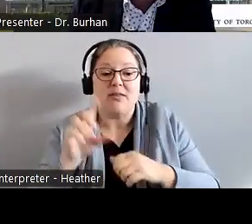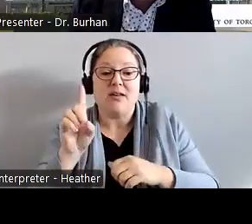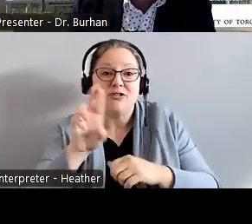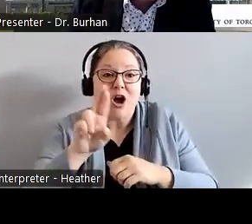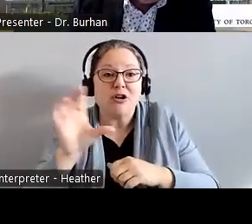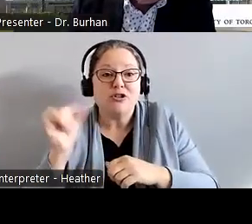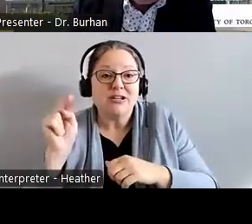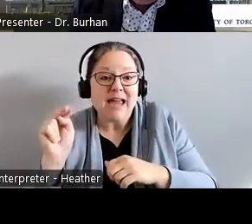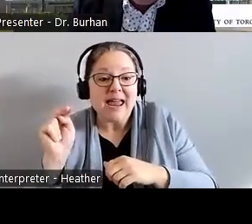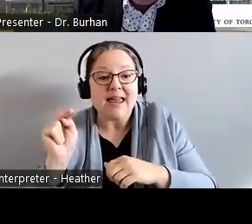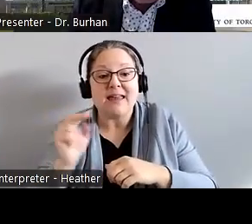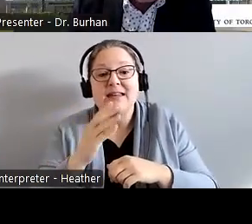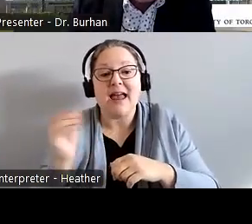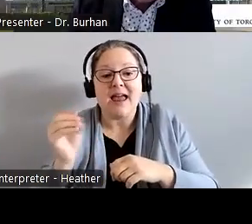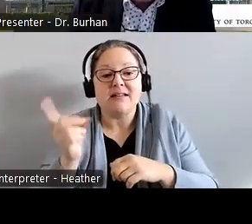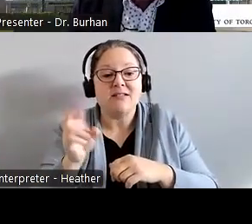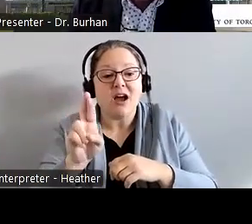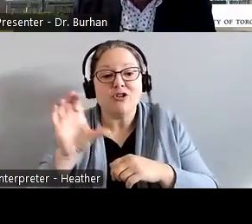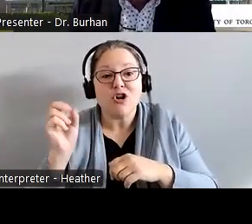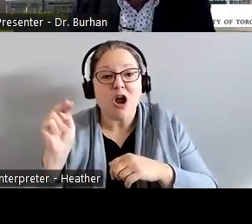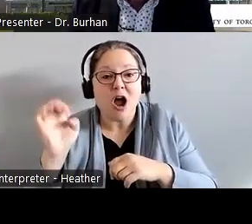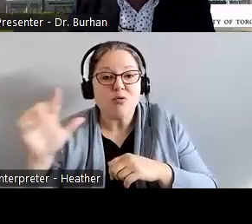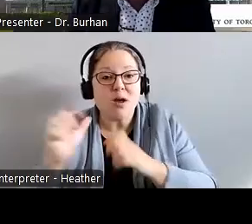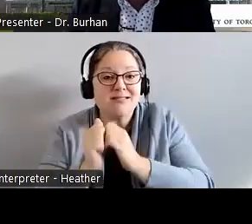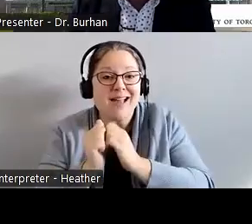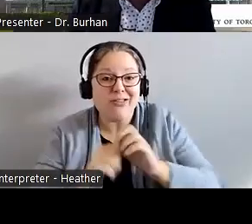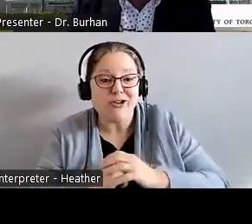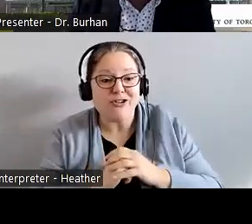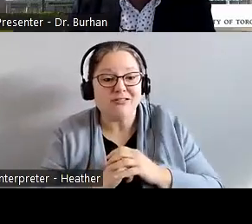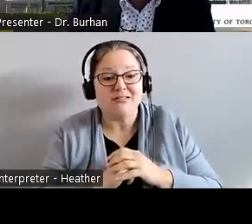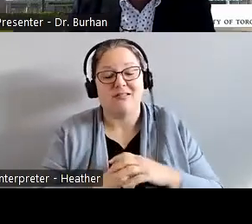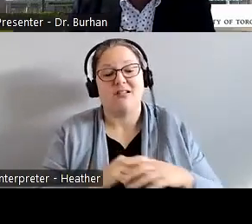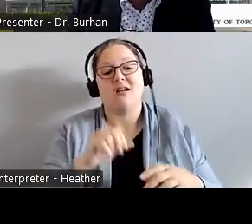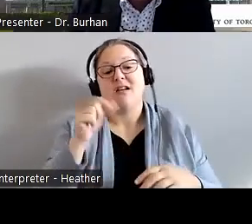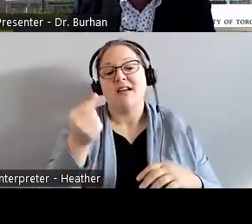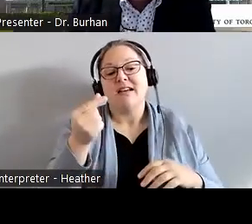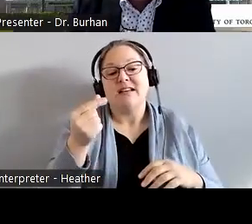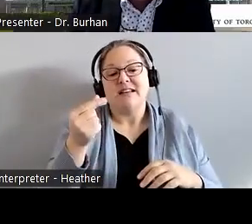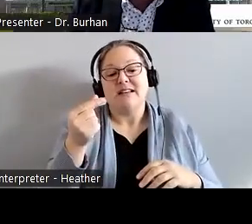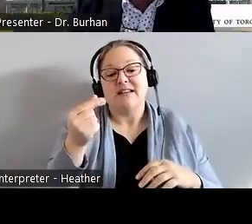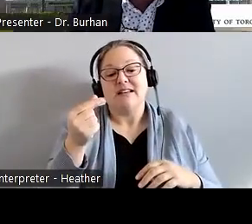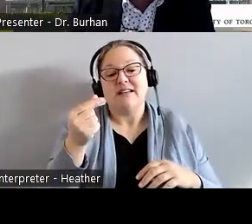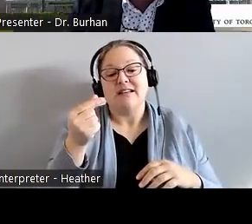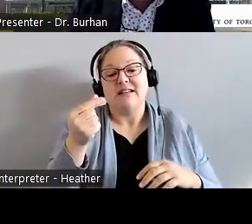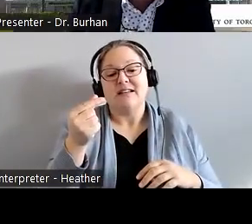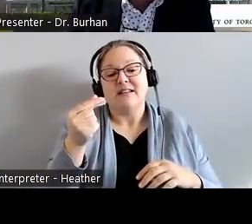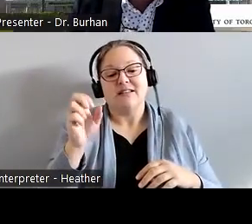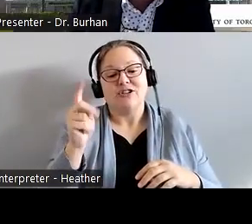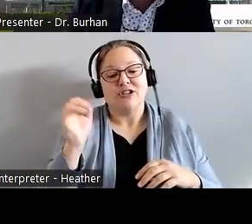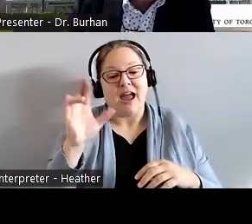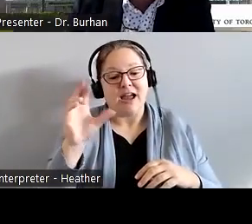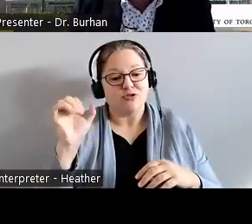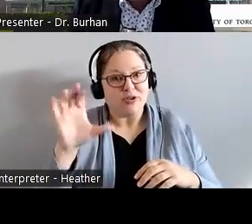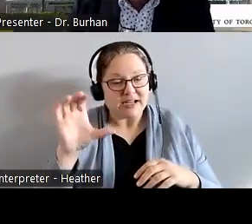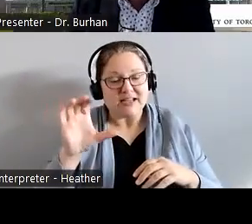Dr. Conwell. And then geriatric psychiatry was really, shaped in my mind when I was doing my